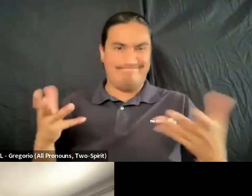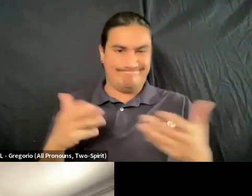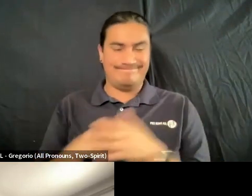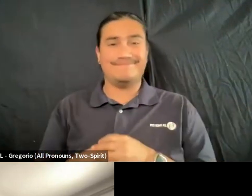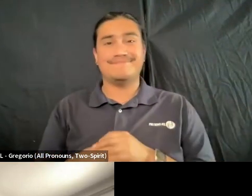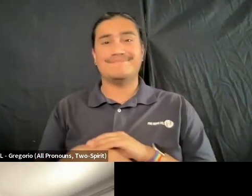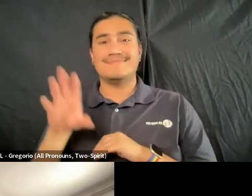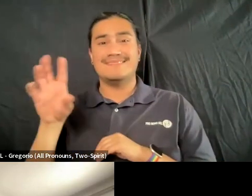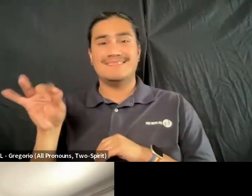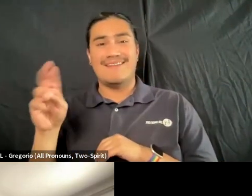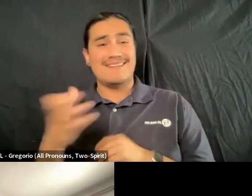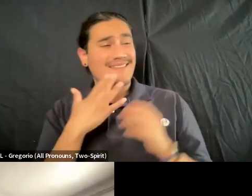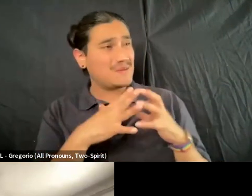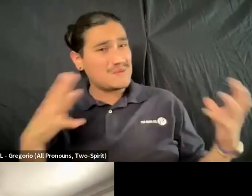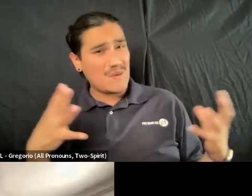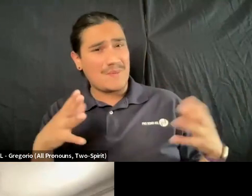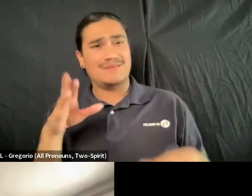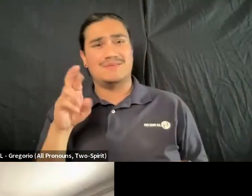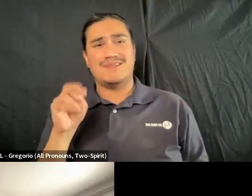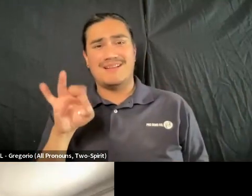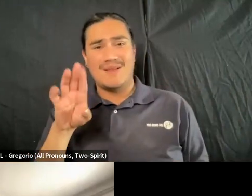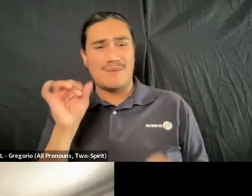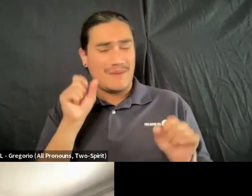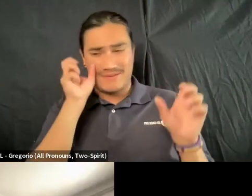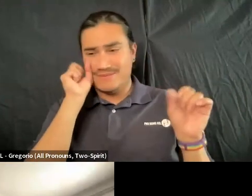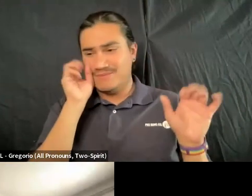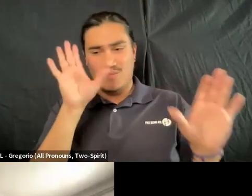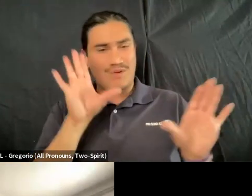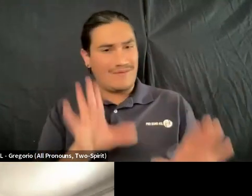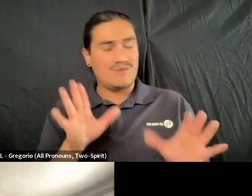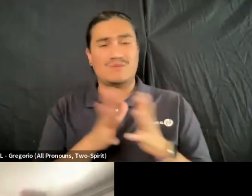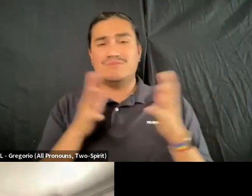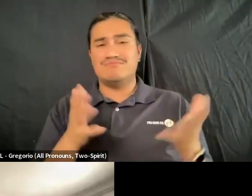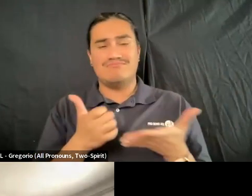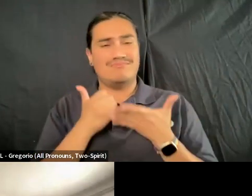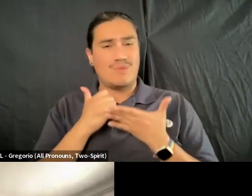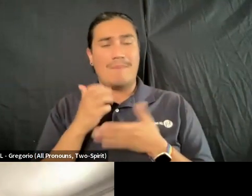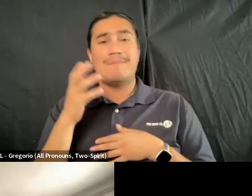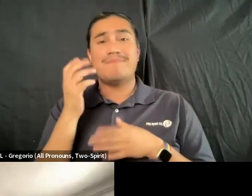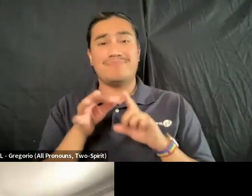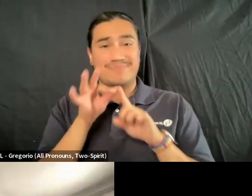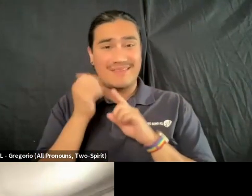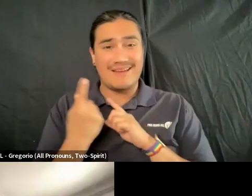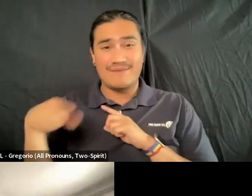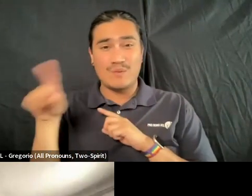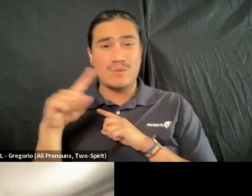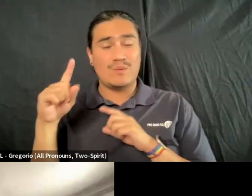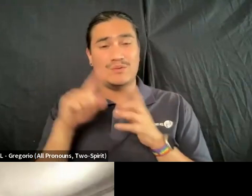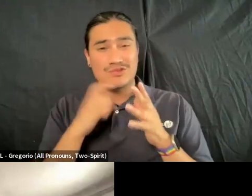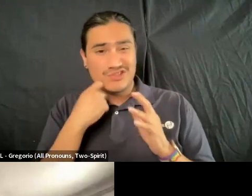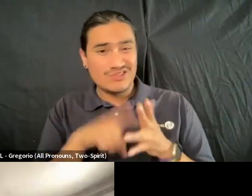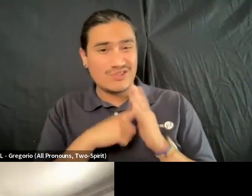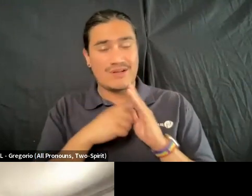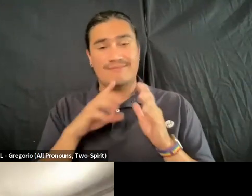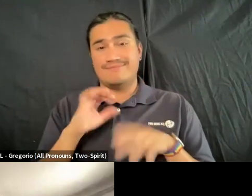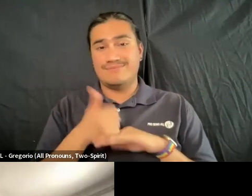Thank you so much, Reynaldo. That was absolutely wonderful and so helpful, especially if any of you are just beginning and you start sending your